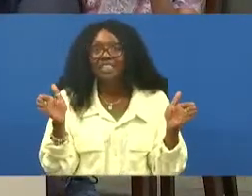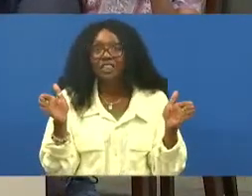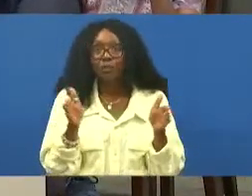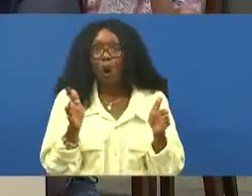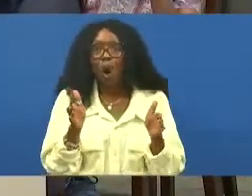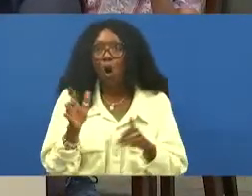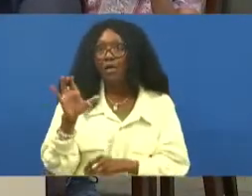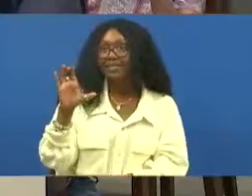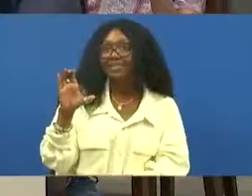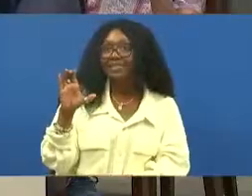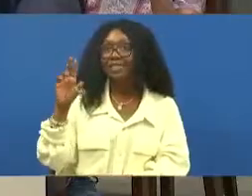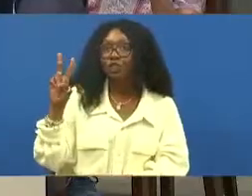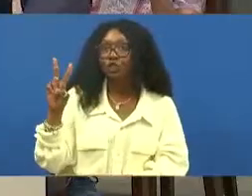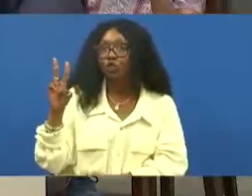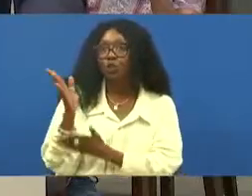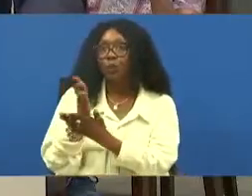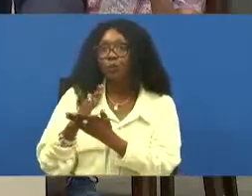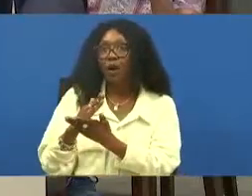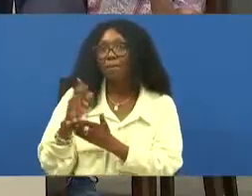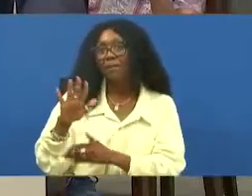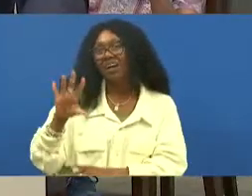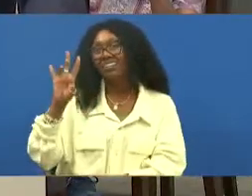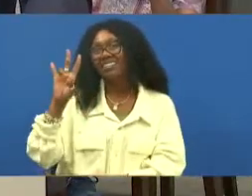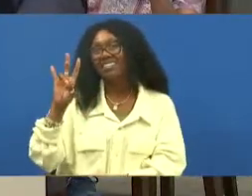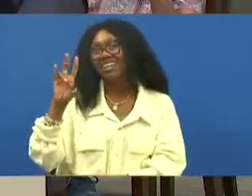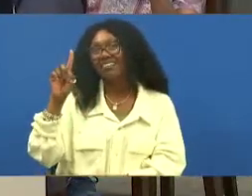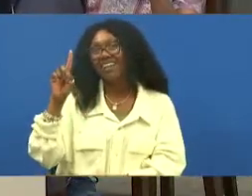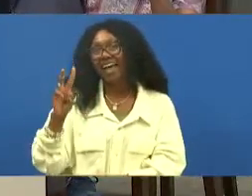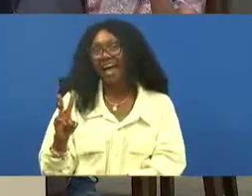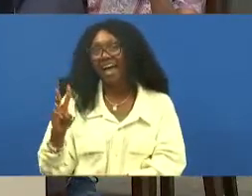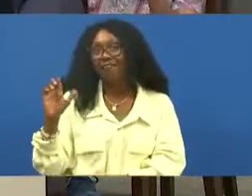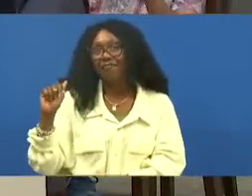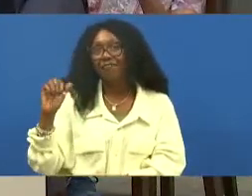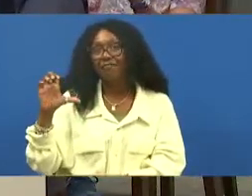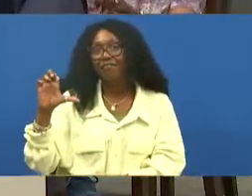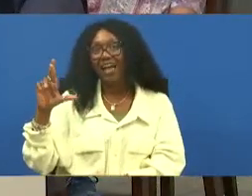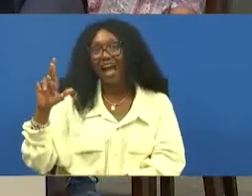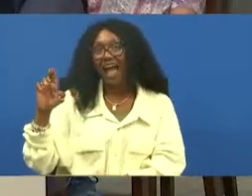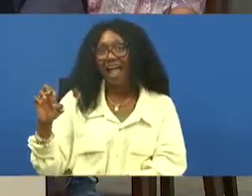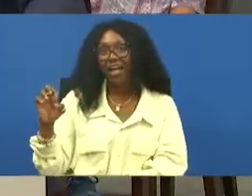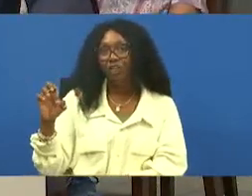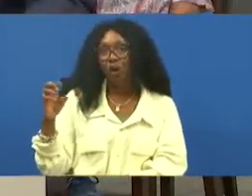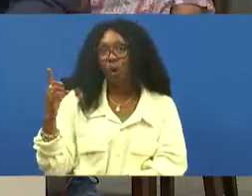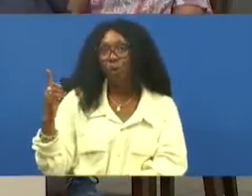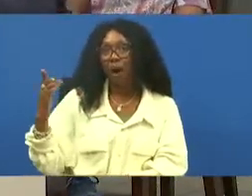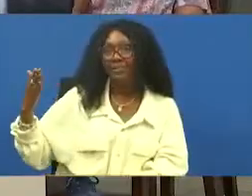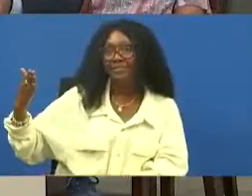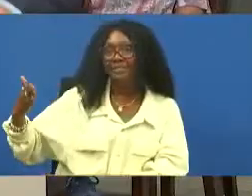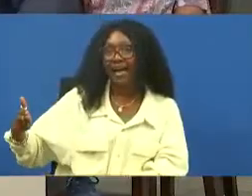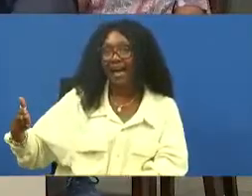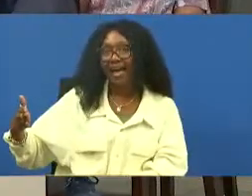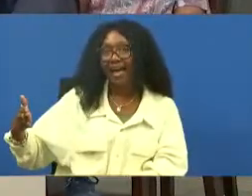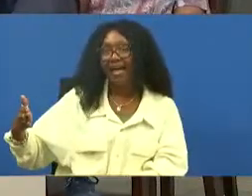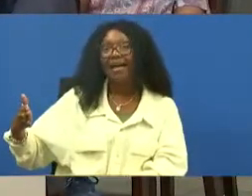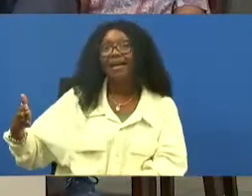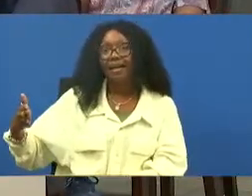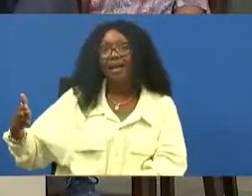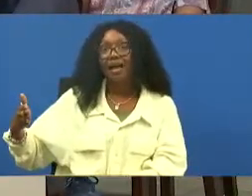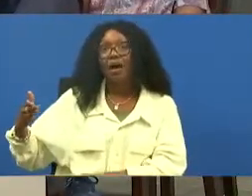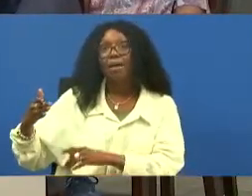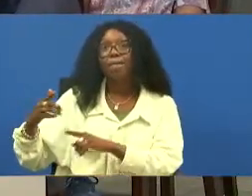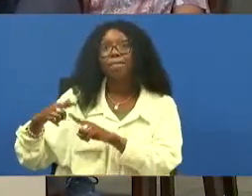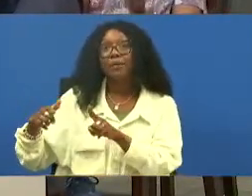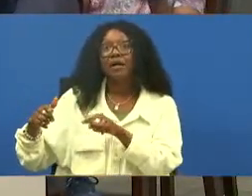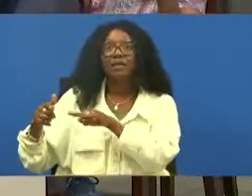C2 portion of the property, approximately 7.5 acres, but it's off on one side. But the majority of the tract is